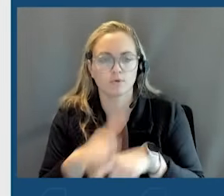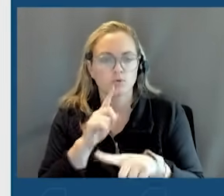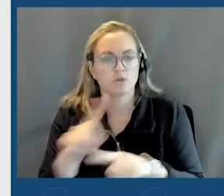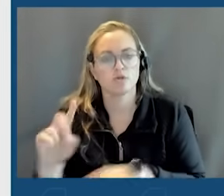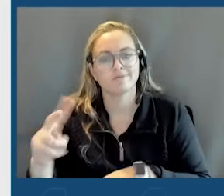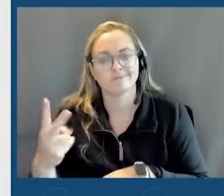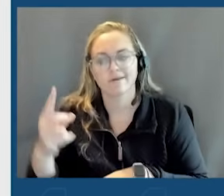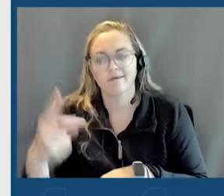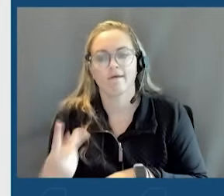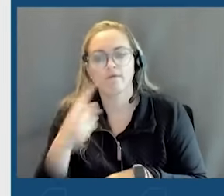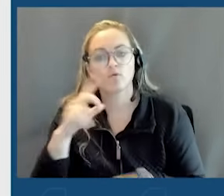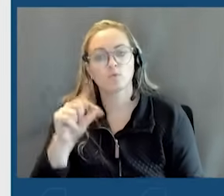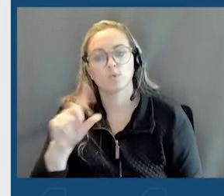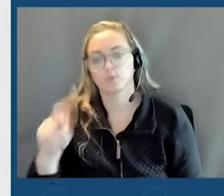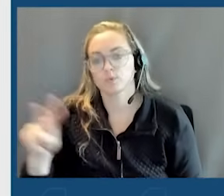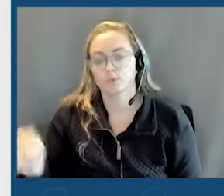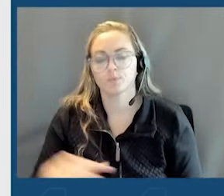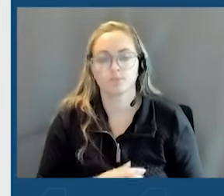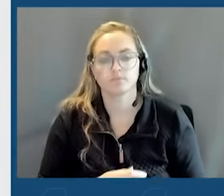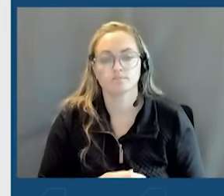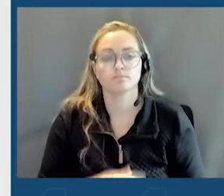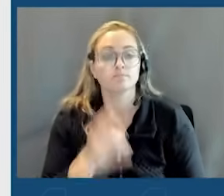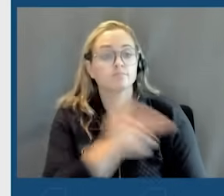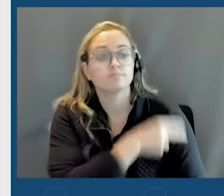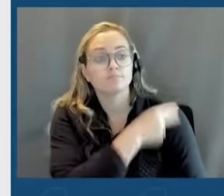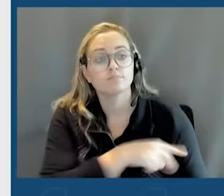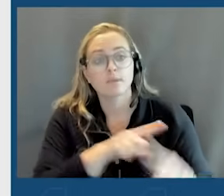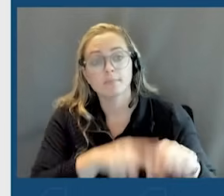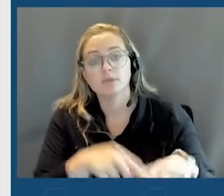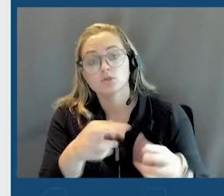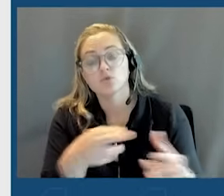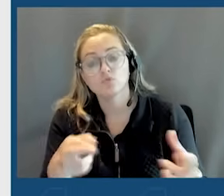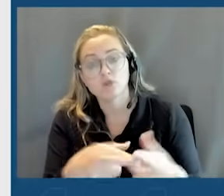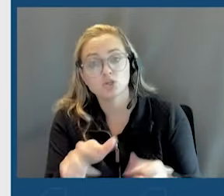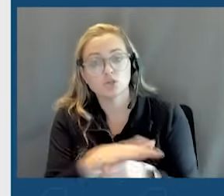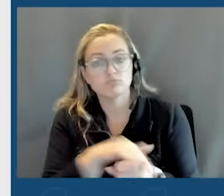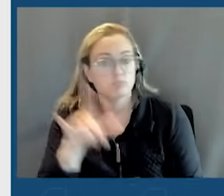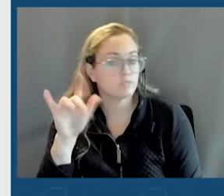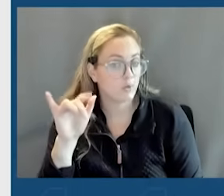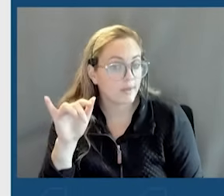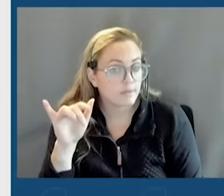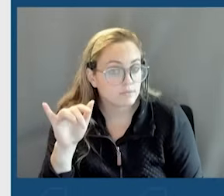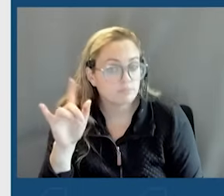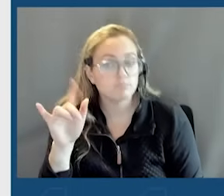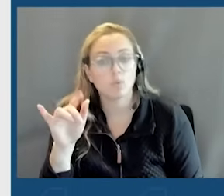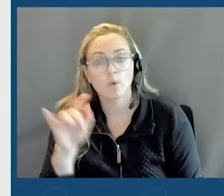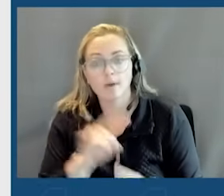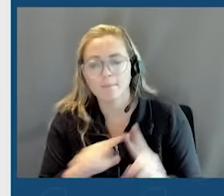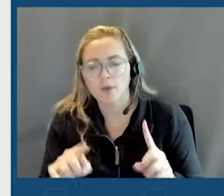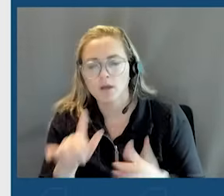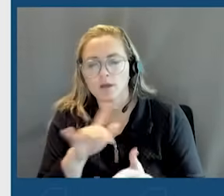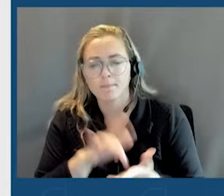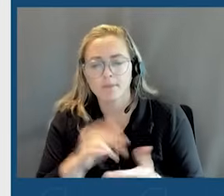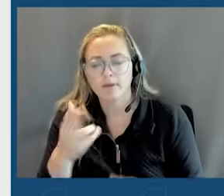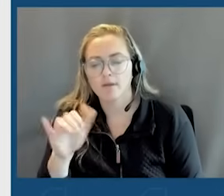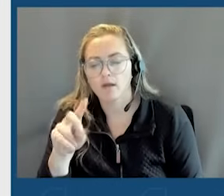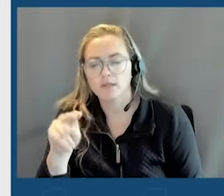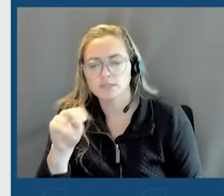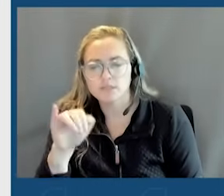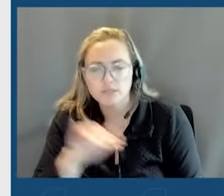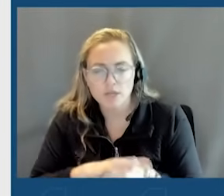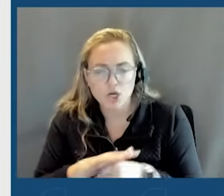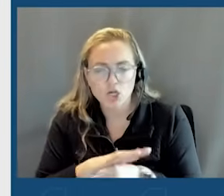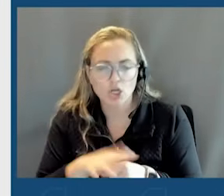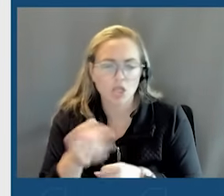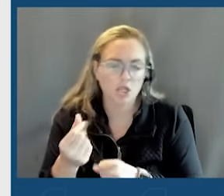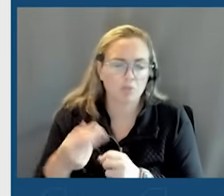2022. Hospitalizations by region, again, it's Long Island, but it's the Mid-Hudson region that sit a little bit above the statewide